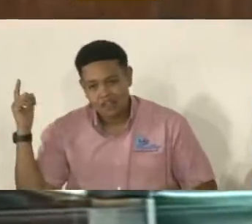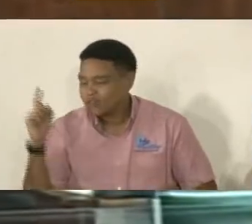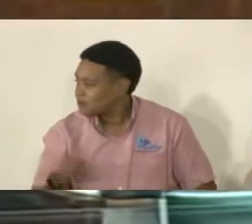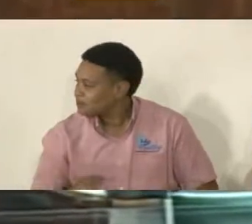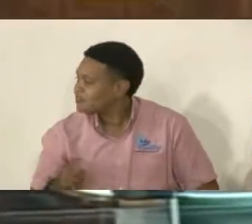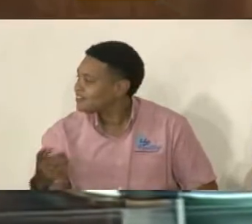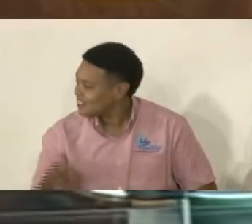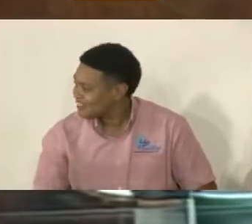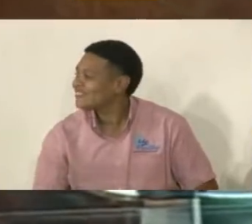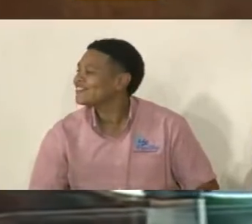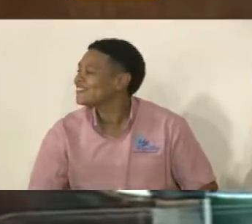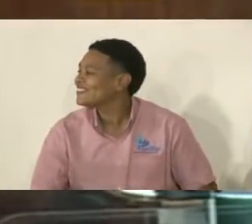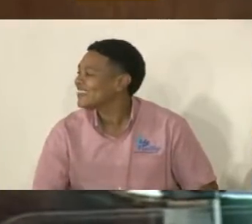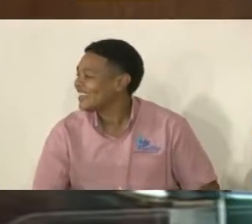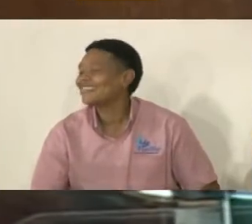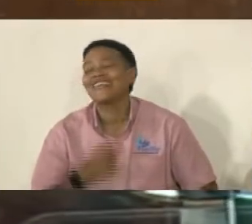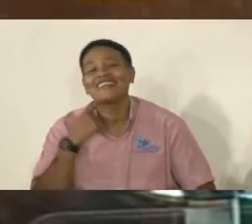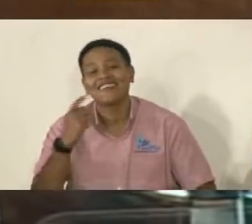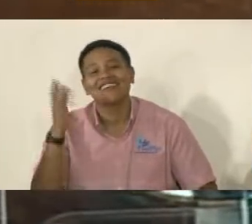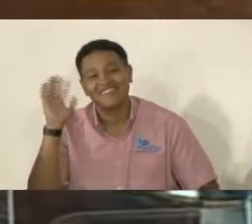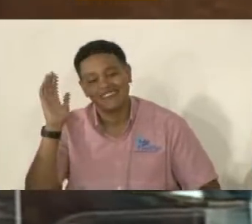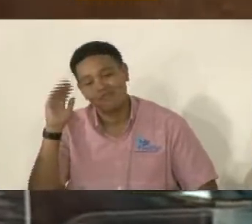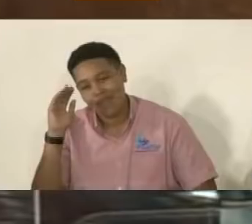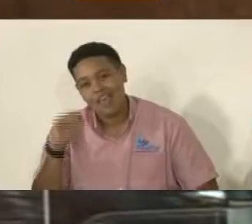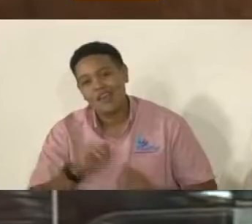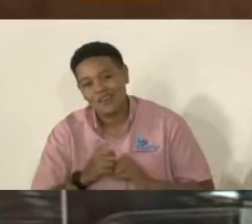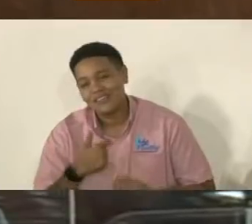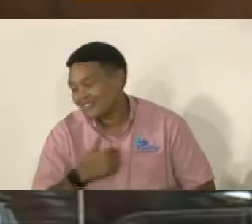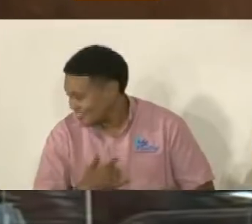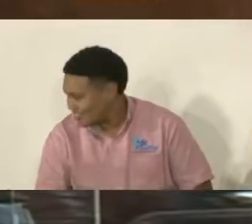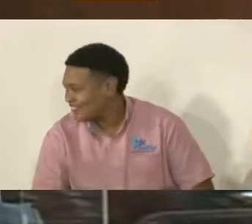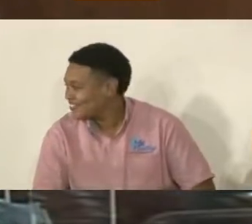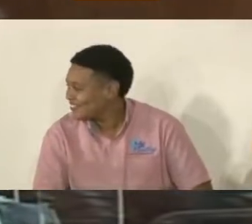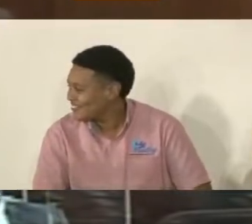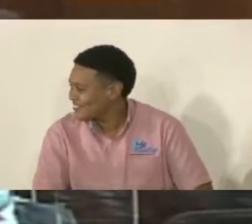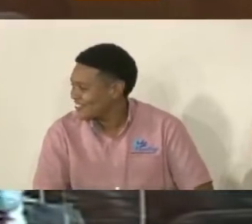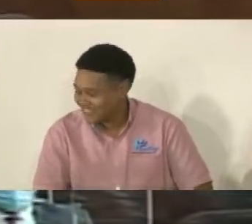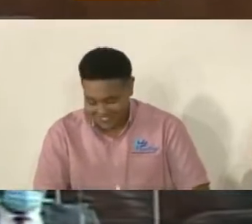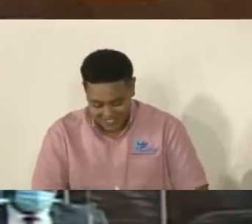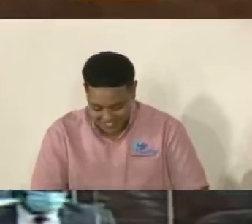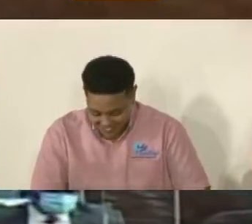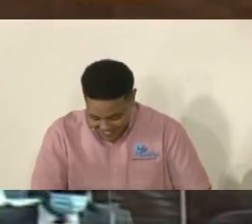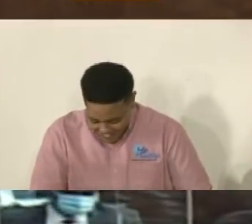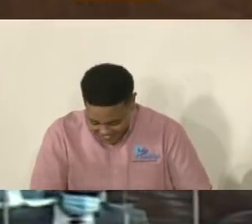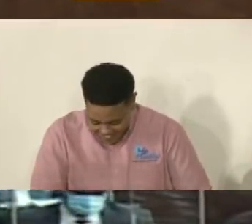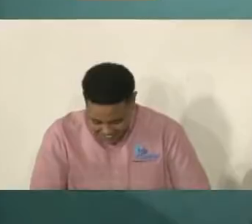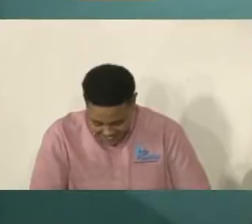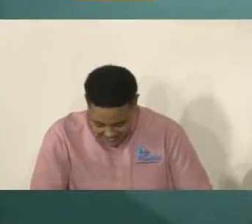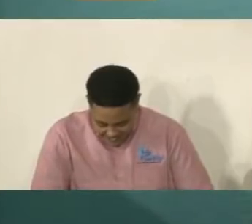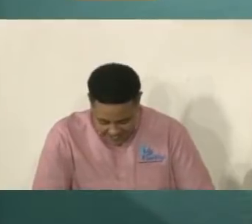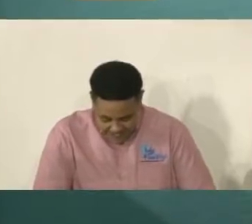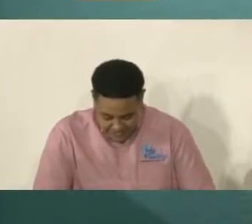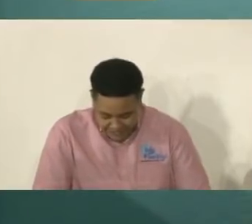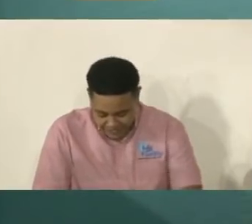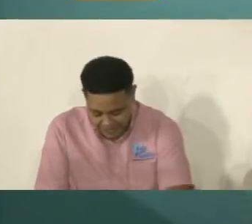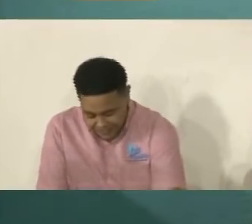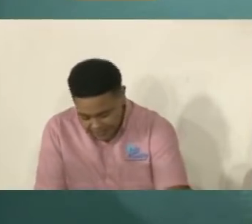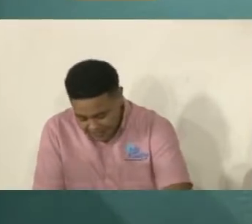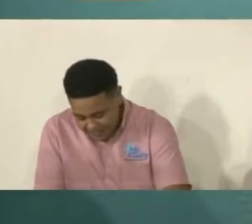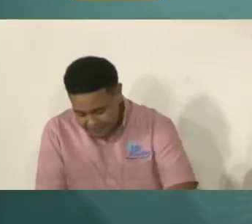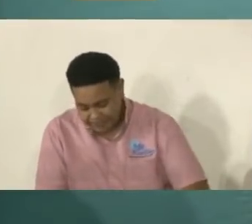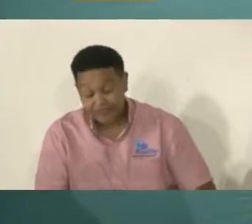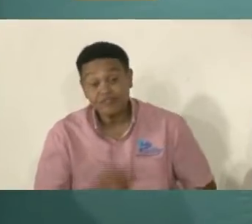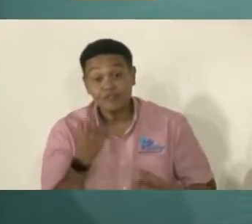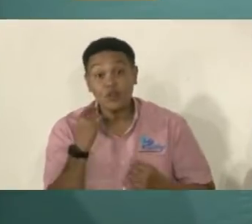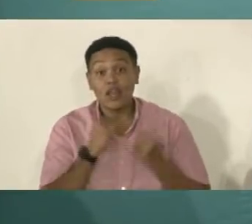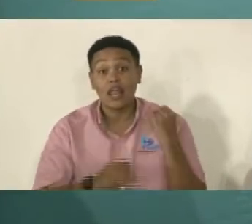that we can tell her in person our feelings. Again, it was done on the last occasion, but I